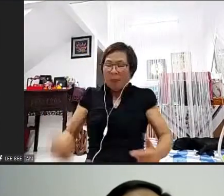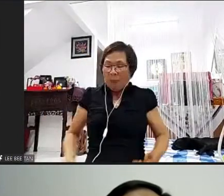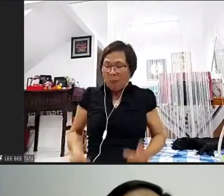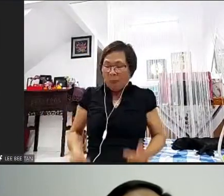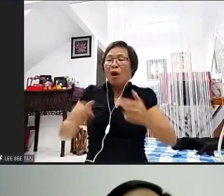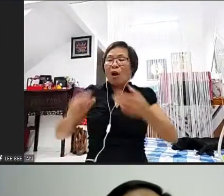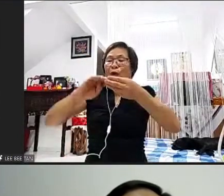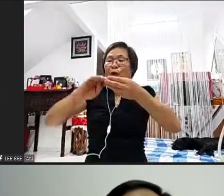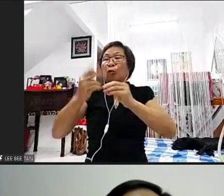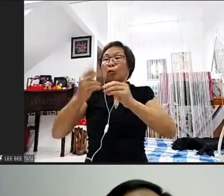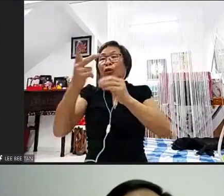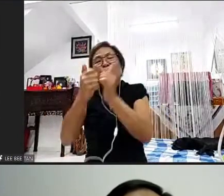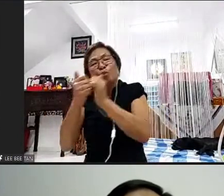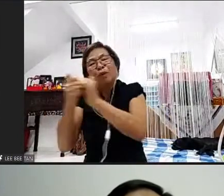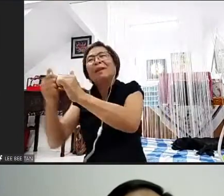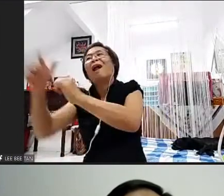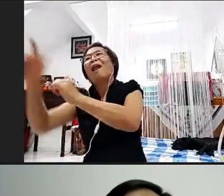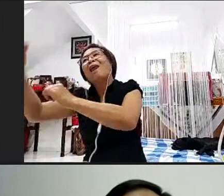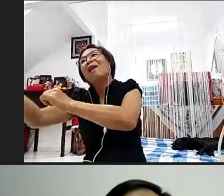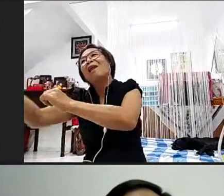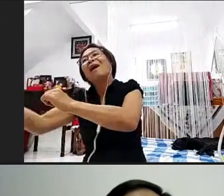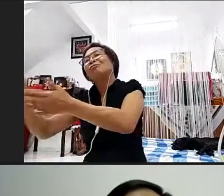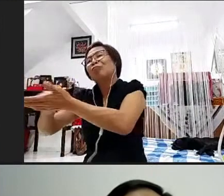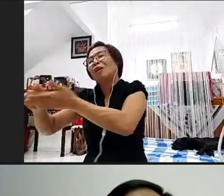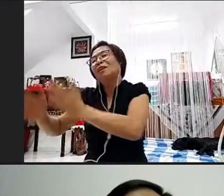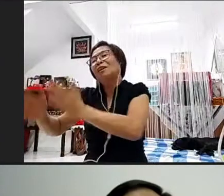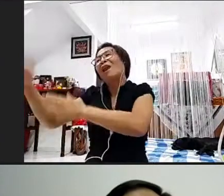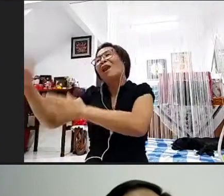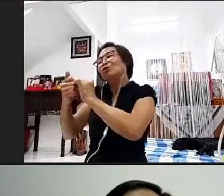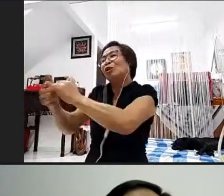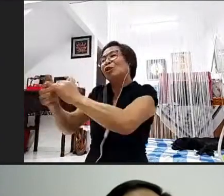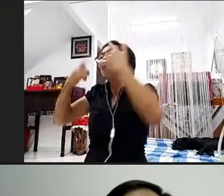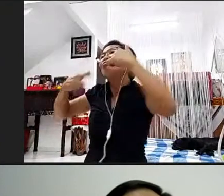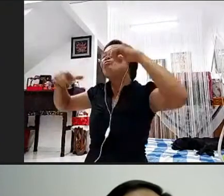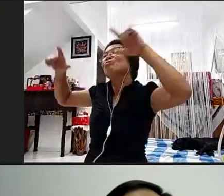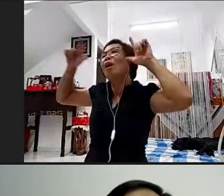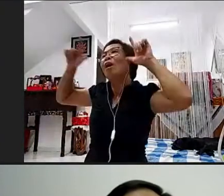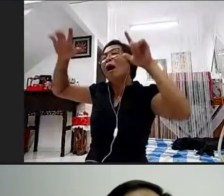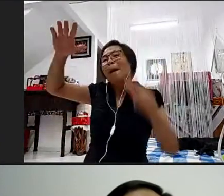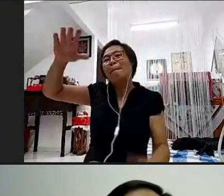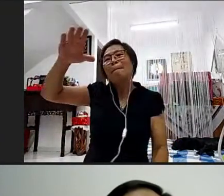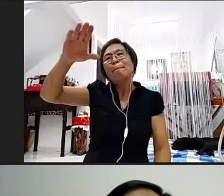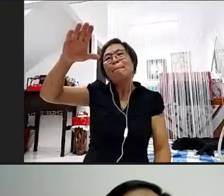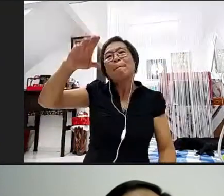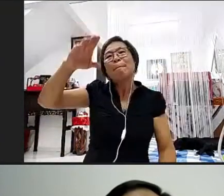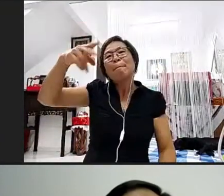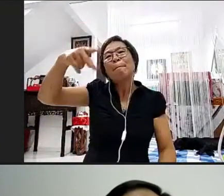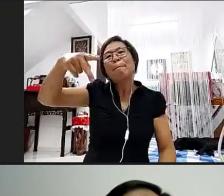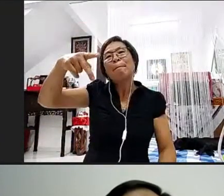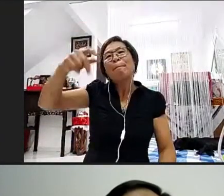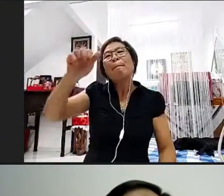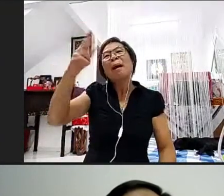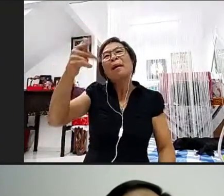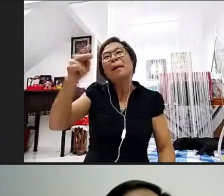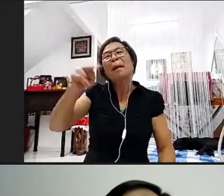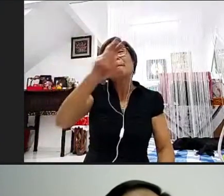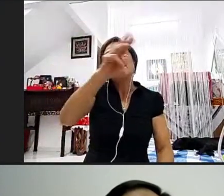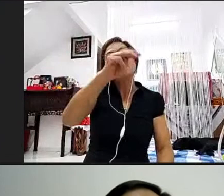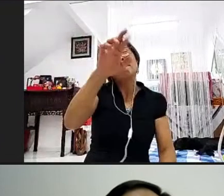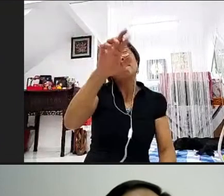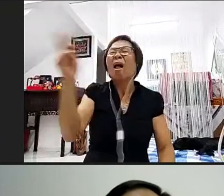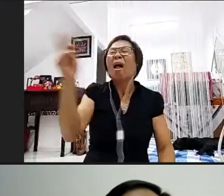together with other contributing authors like the famous Byron Katie, Mark Victor Hansen, and many